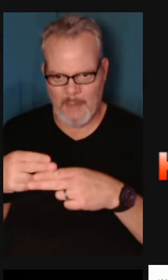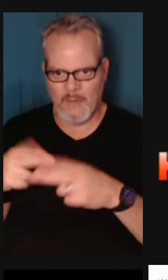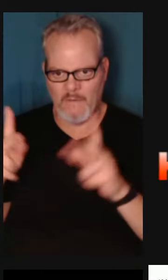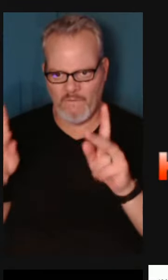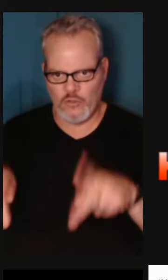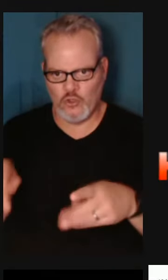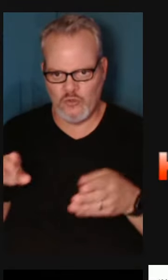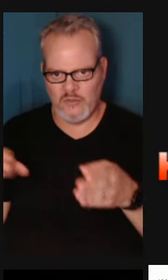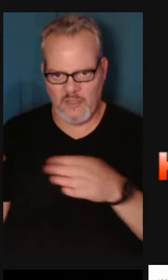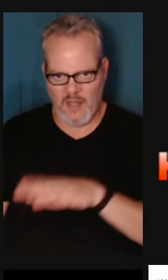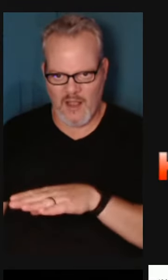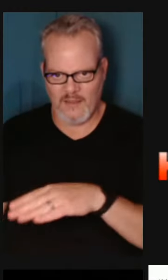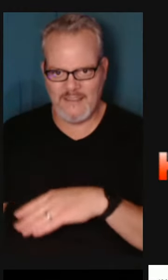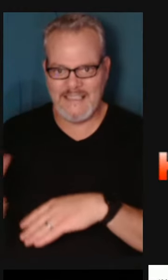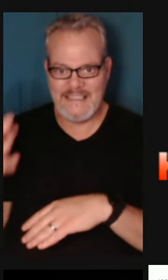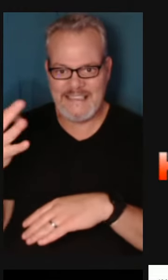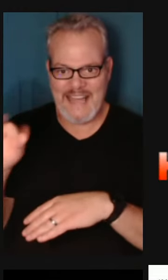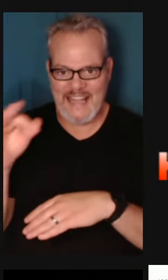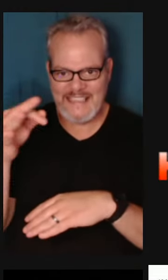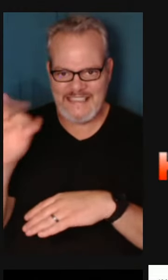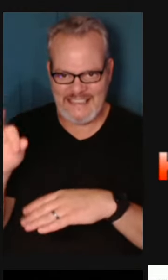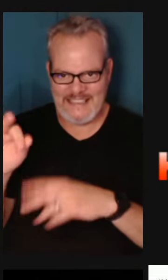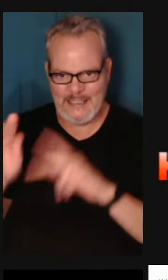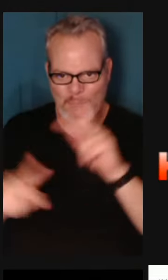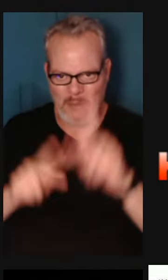19 of the 32 people were injured and 2 were dead.